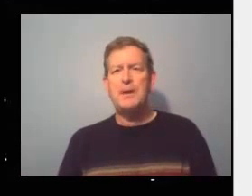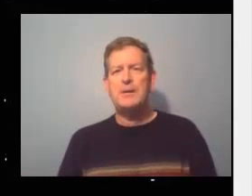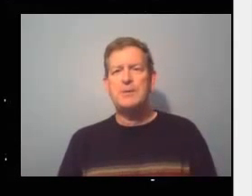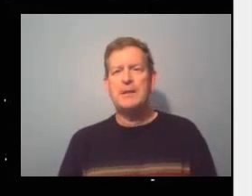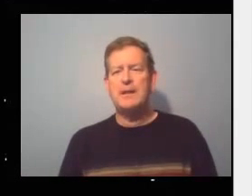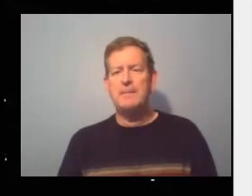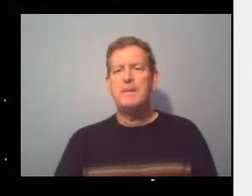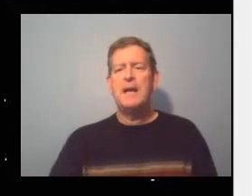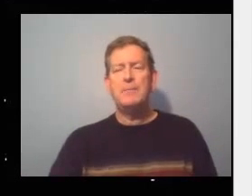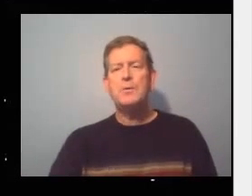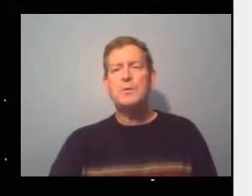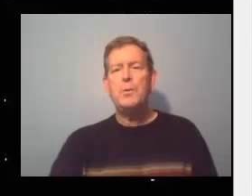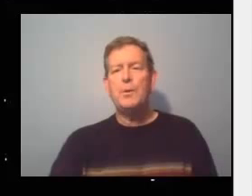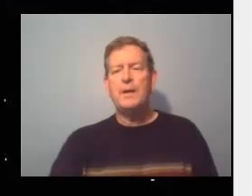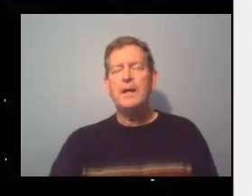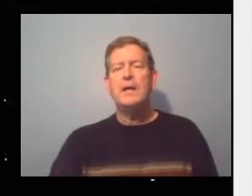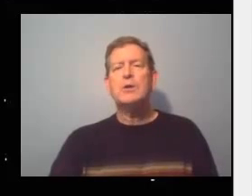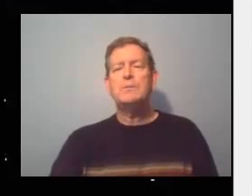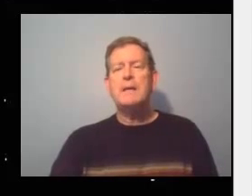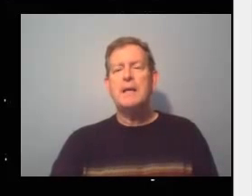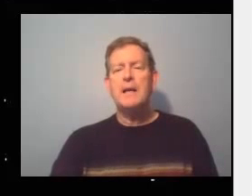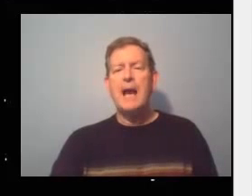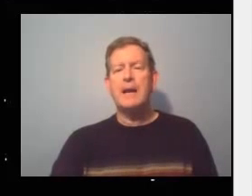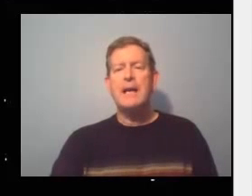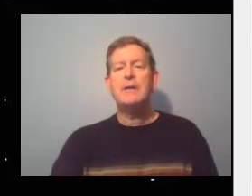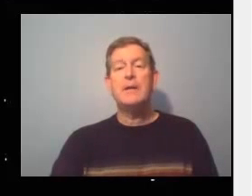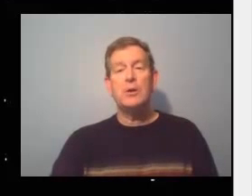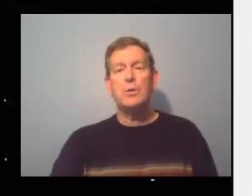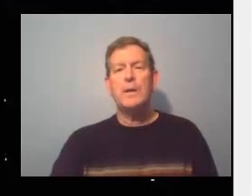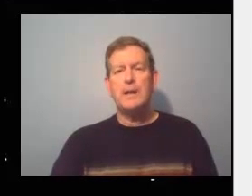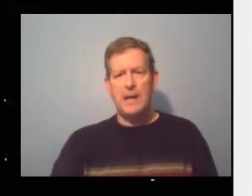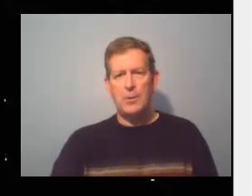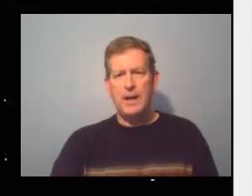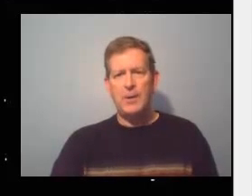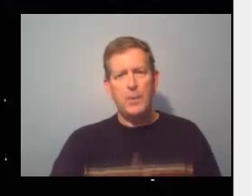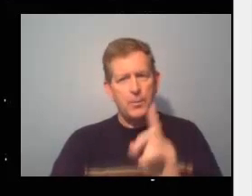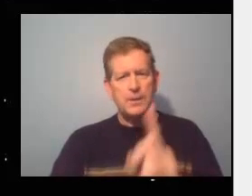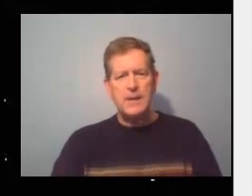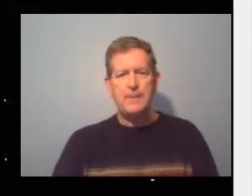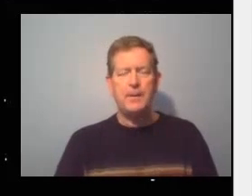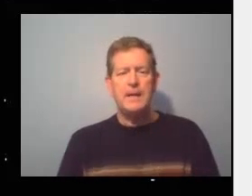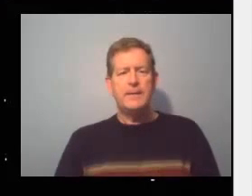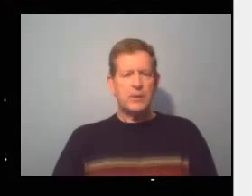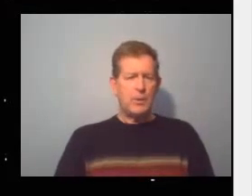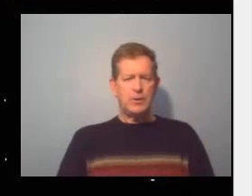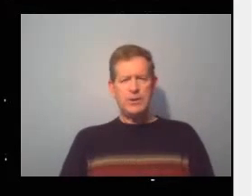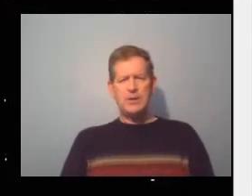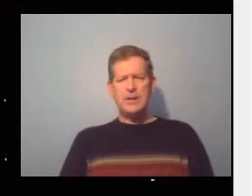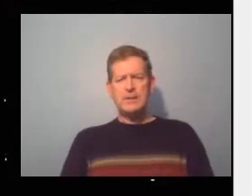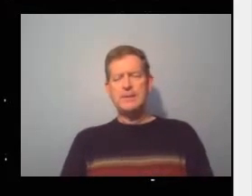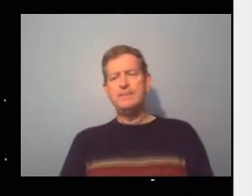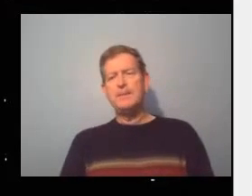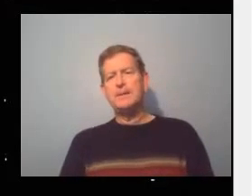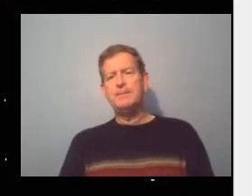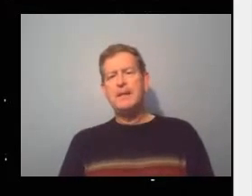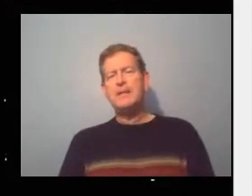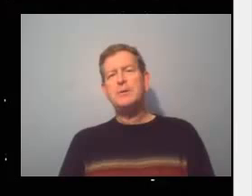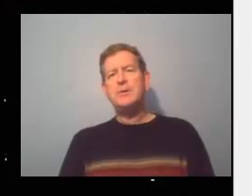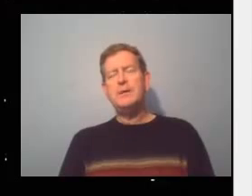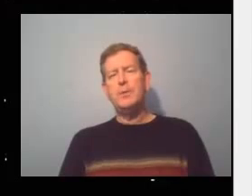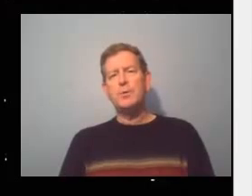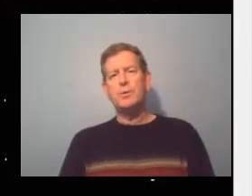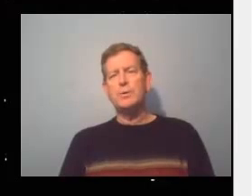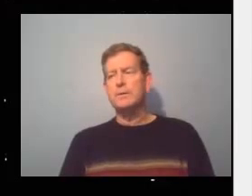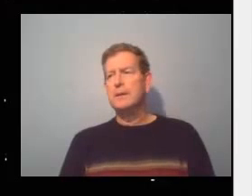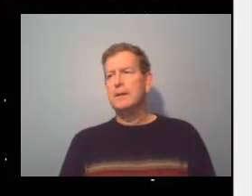in that response right there. And most importantly, you're speaking at length and you're doing it out loud. One more example. This question here is, est-ce